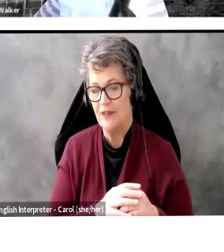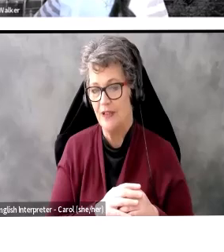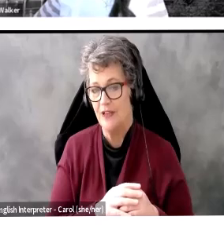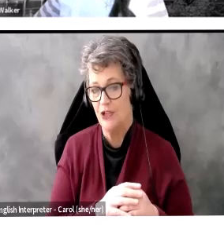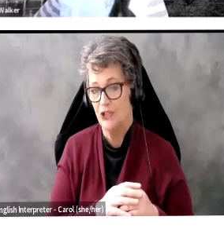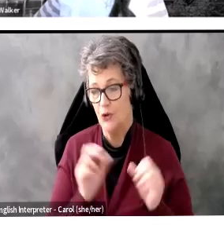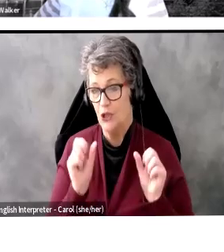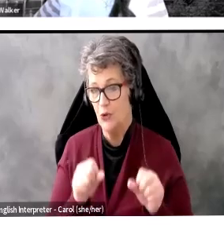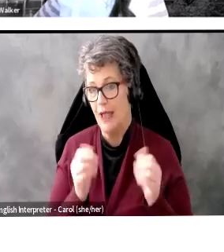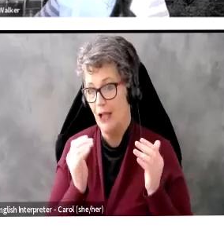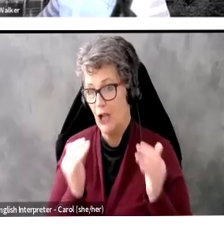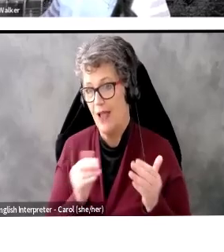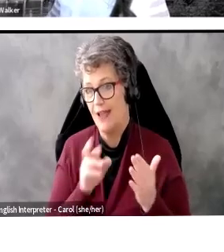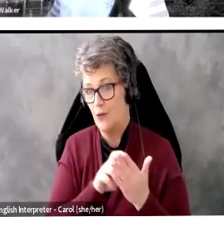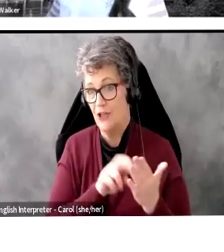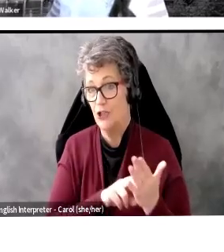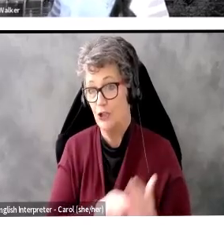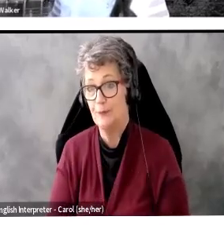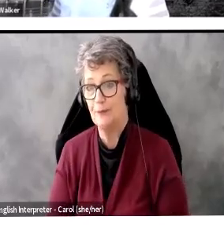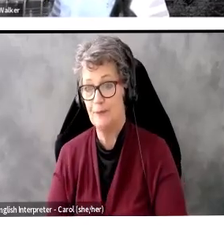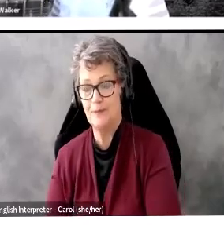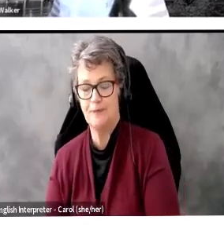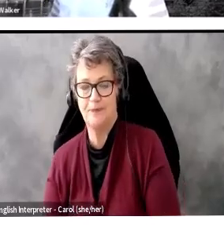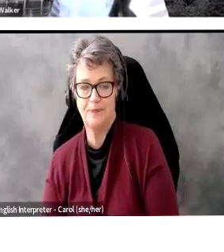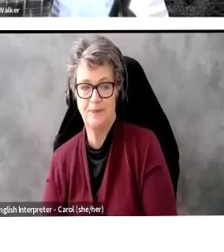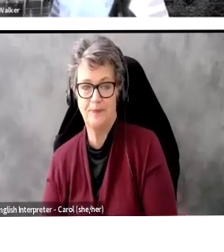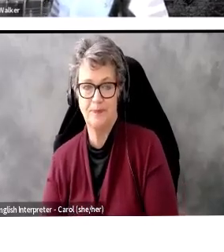you can go ahead and register.